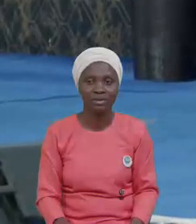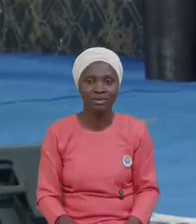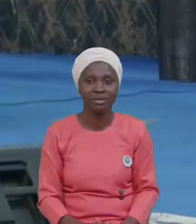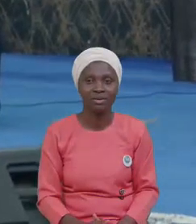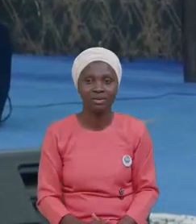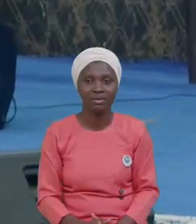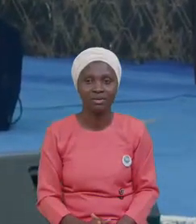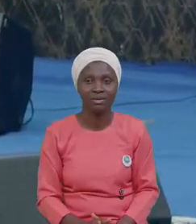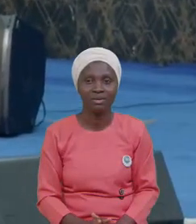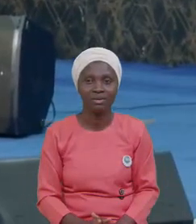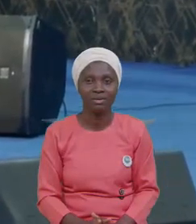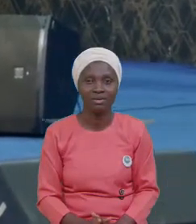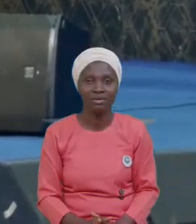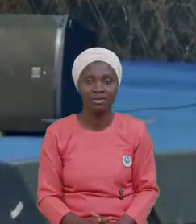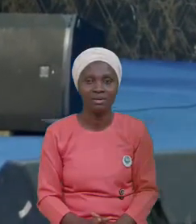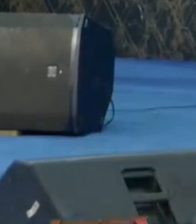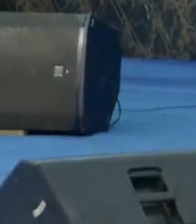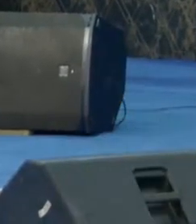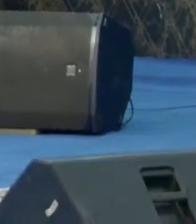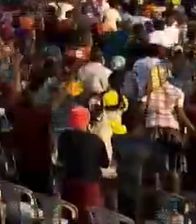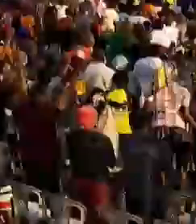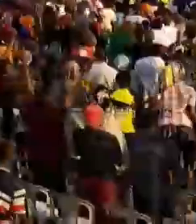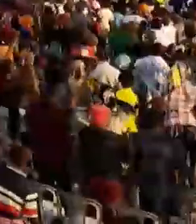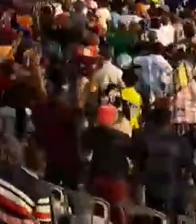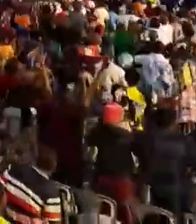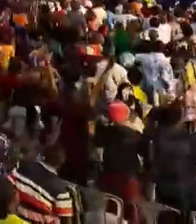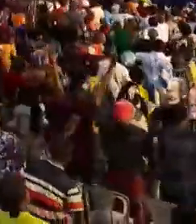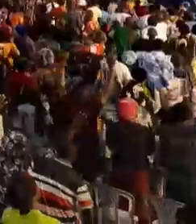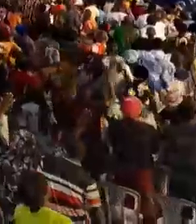you, Pastor. Praise the Lord.